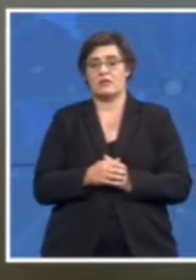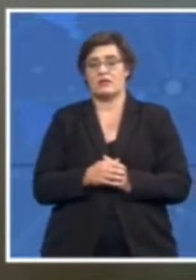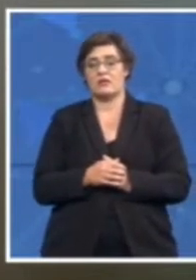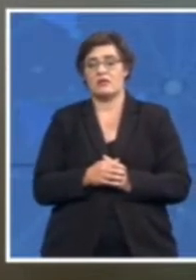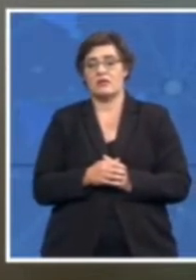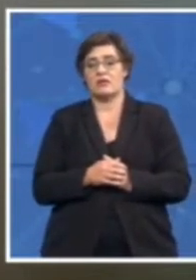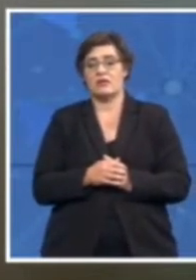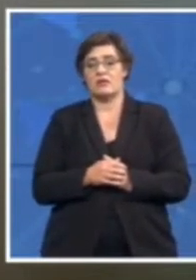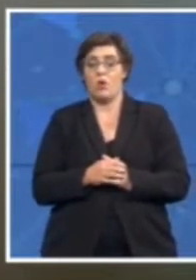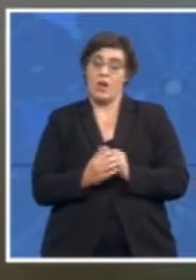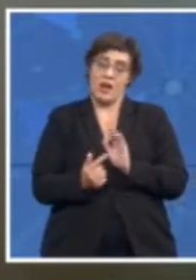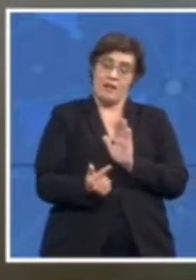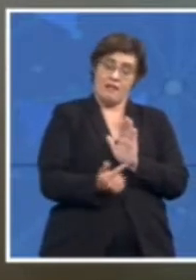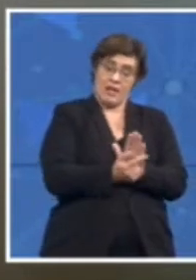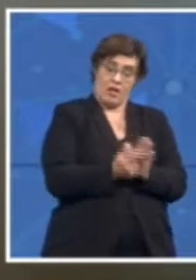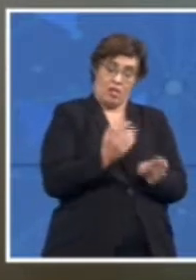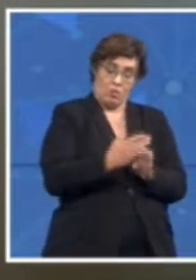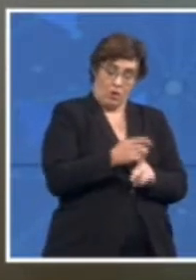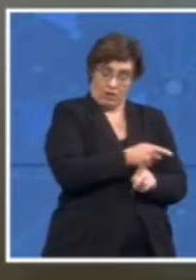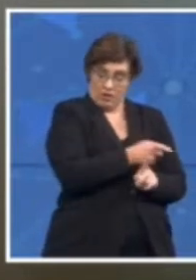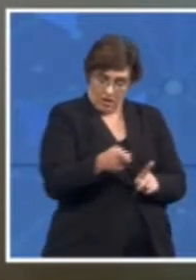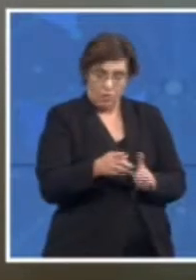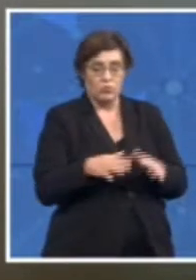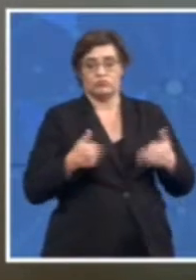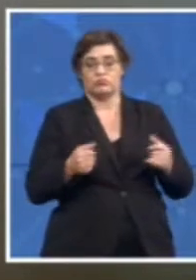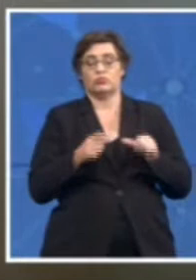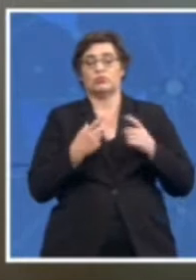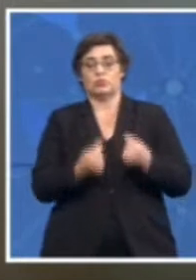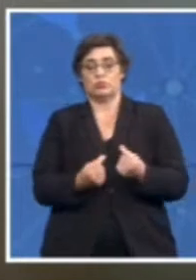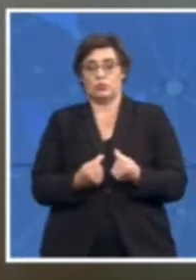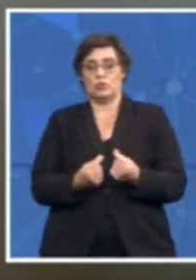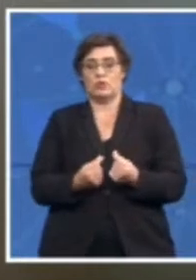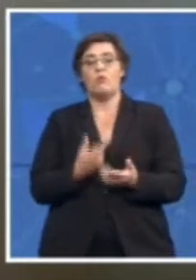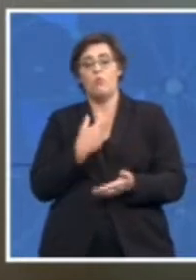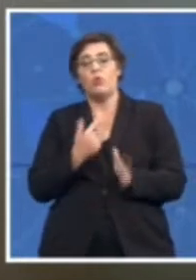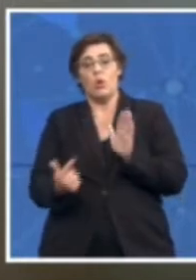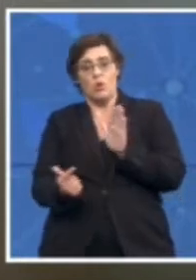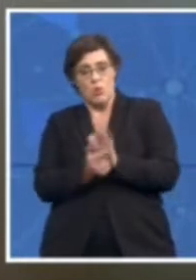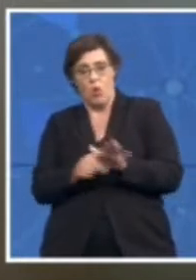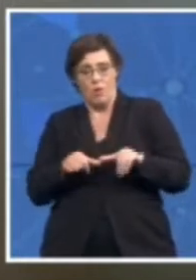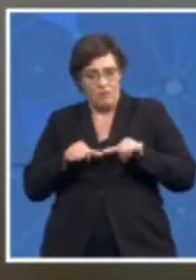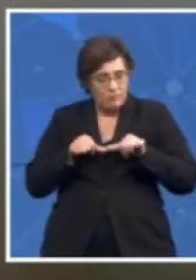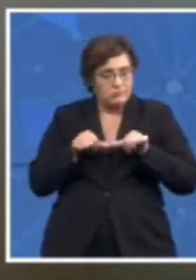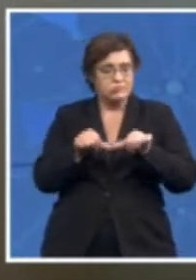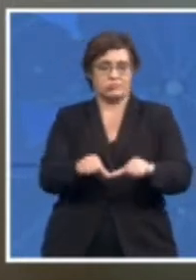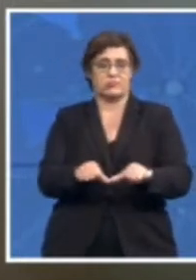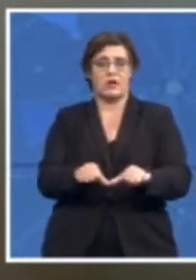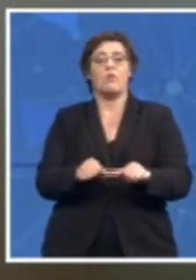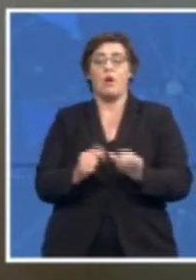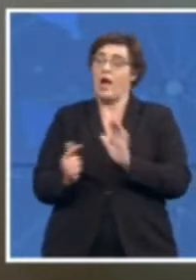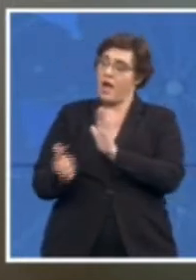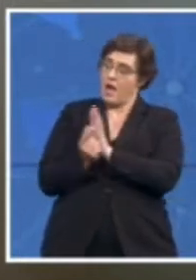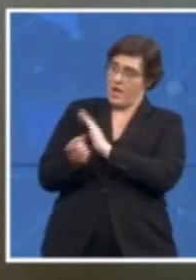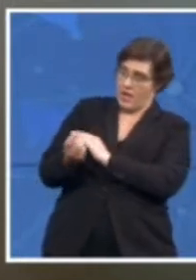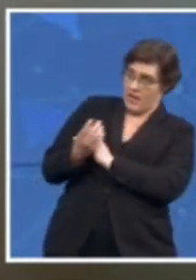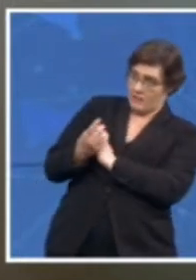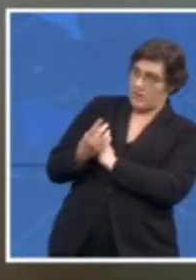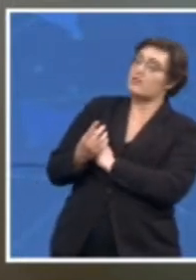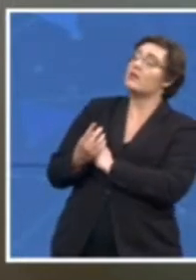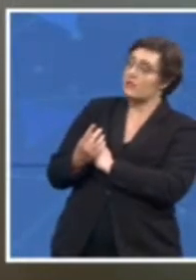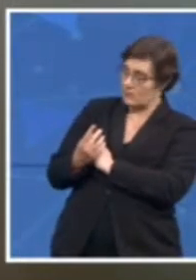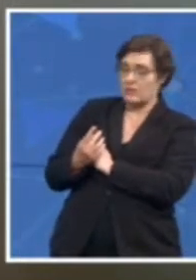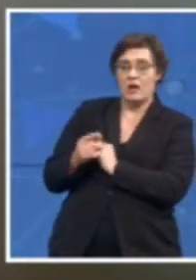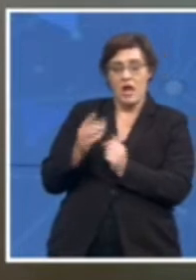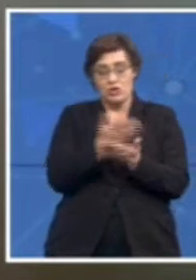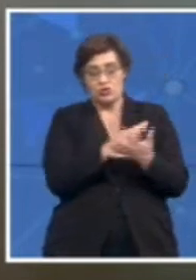are. Obviously doing so lawfully and with very sound legal advice and with the full consent of our shareholder to